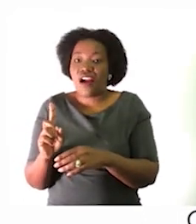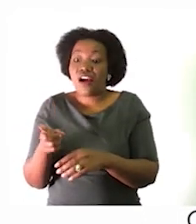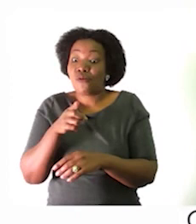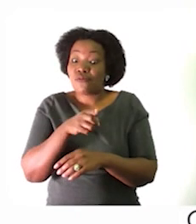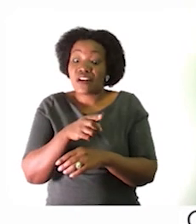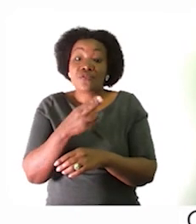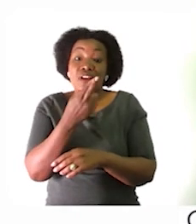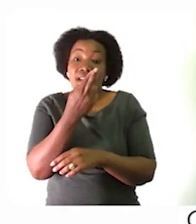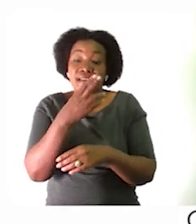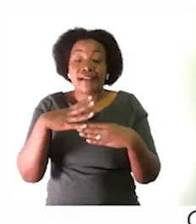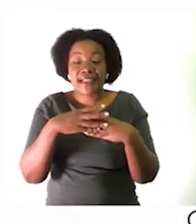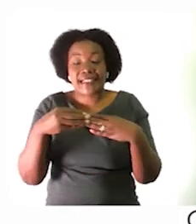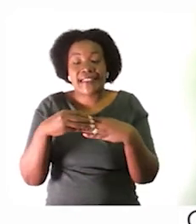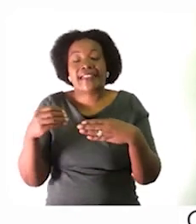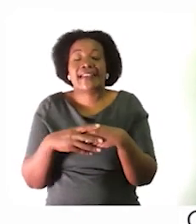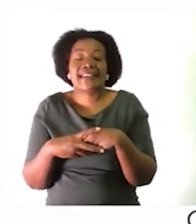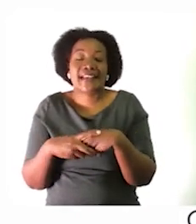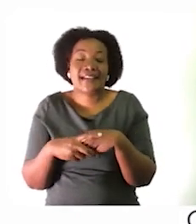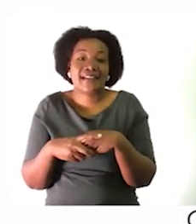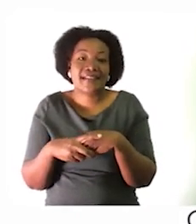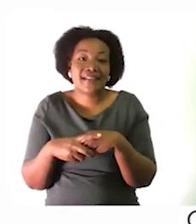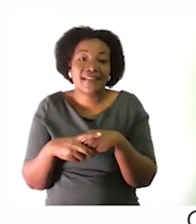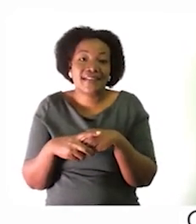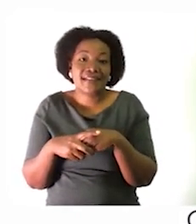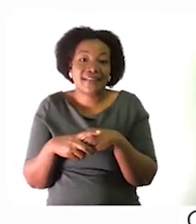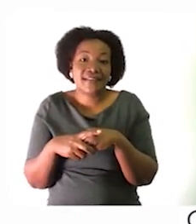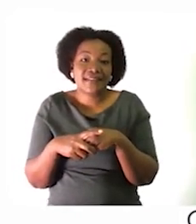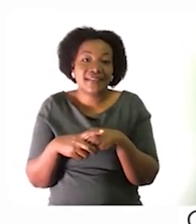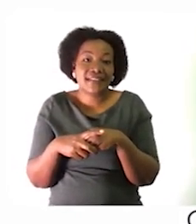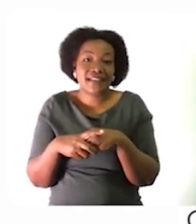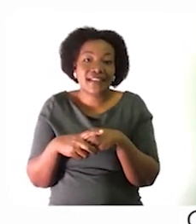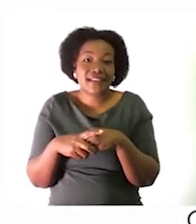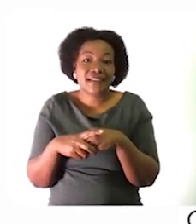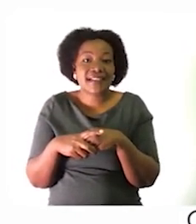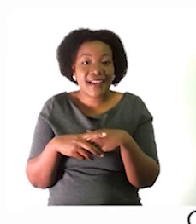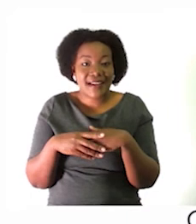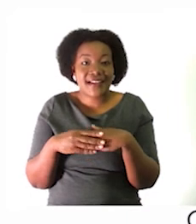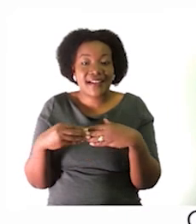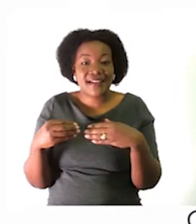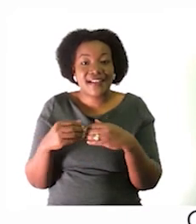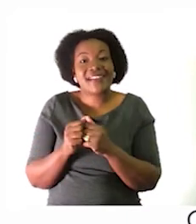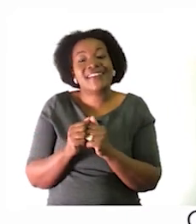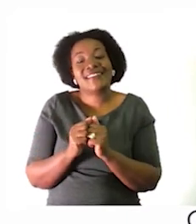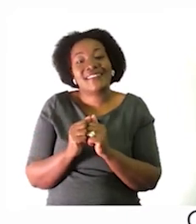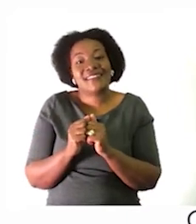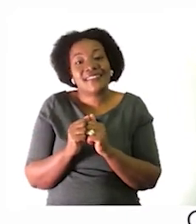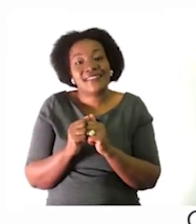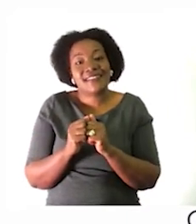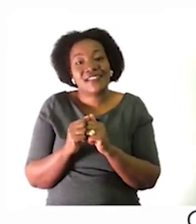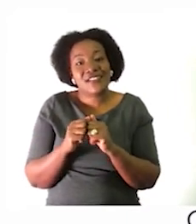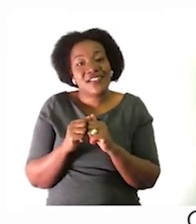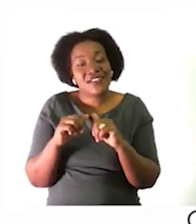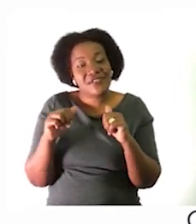we are changing from the cents to the dollars, remember always to put the dollar sign. Now, it is